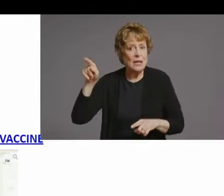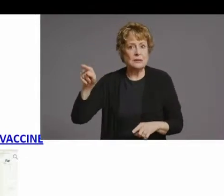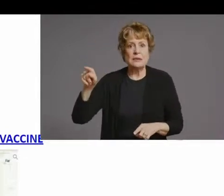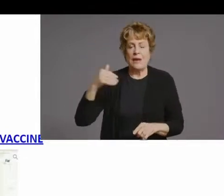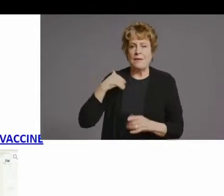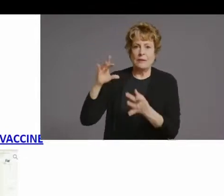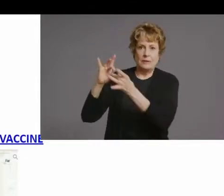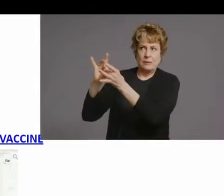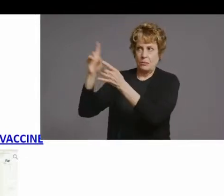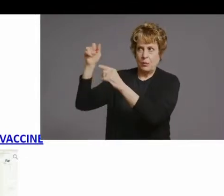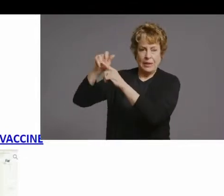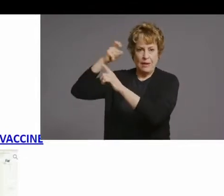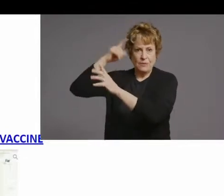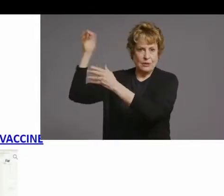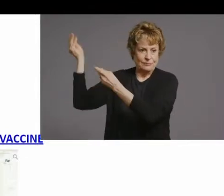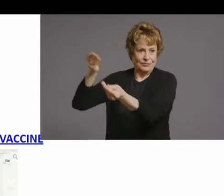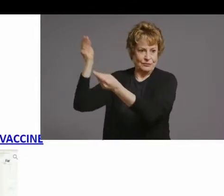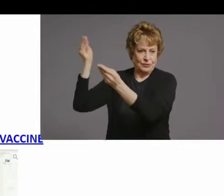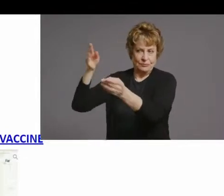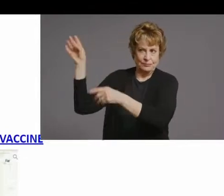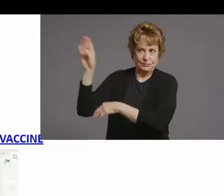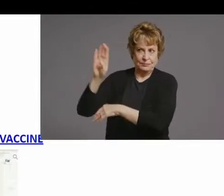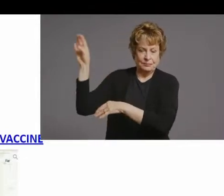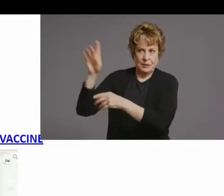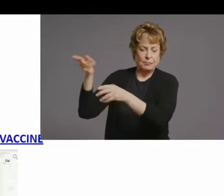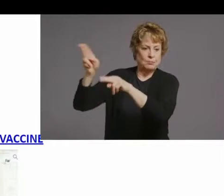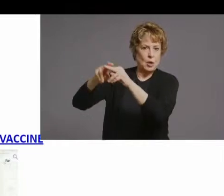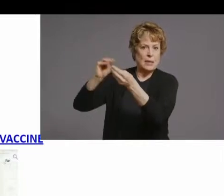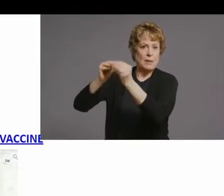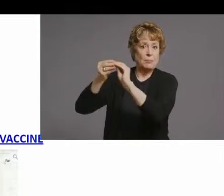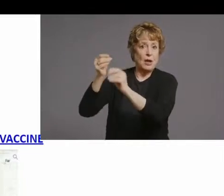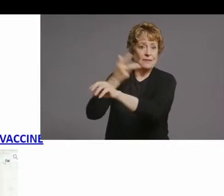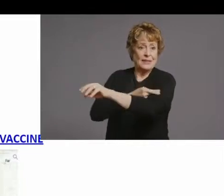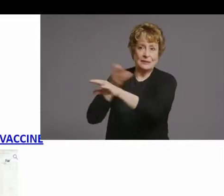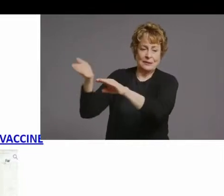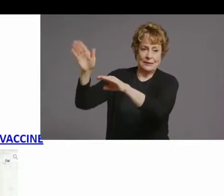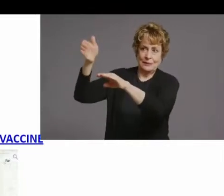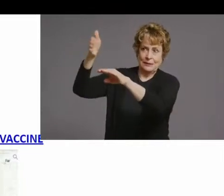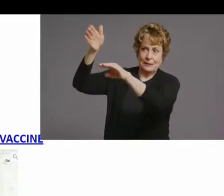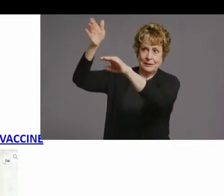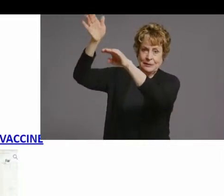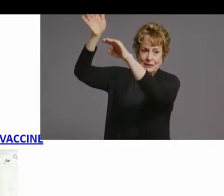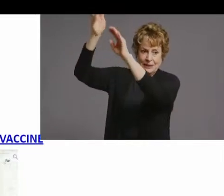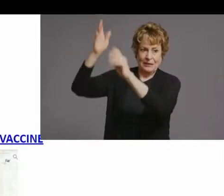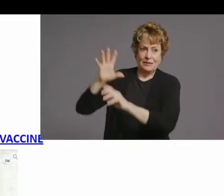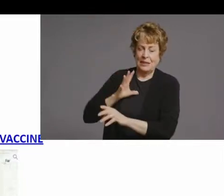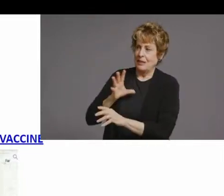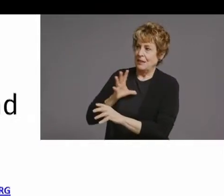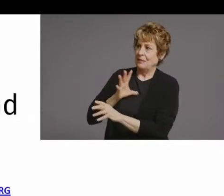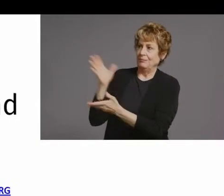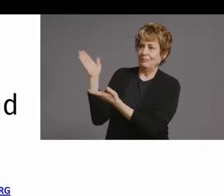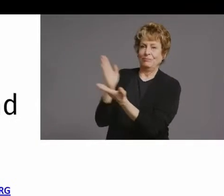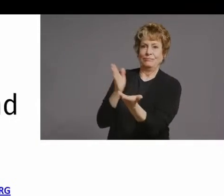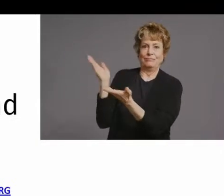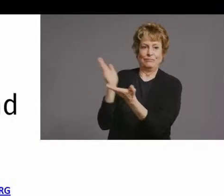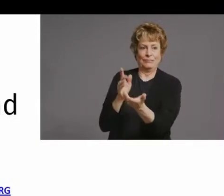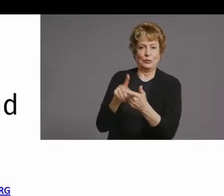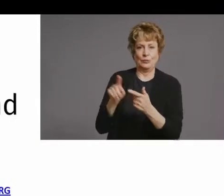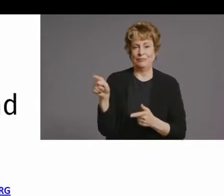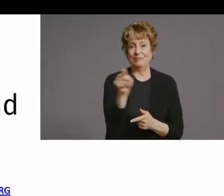That continues to increase as more vaccine becomes available through that program.